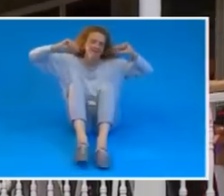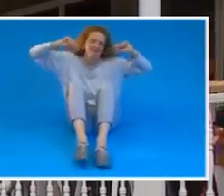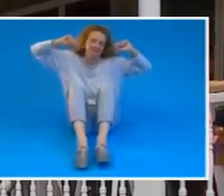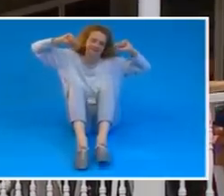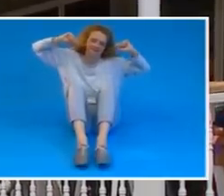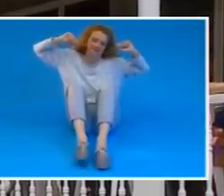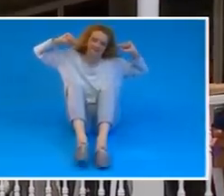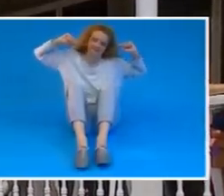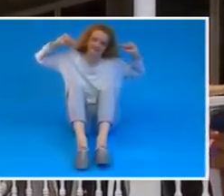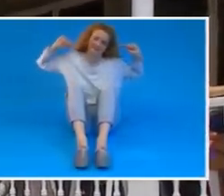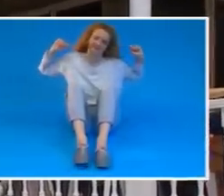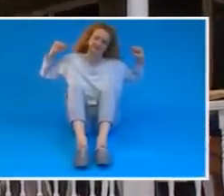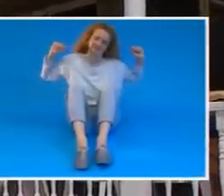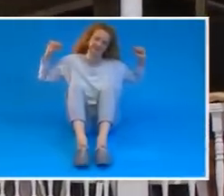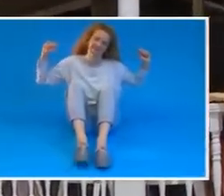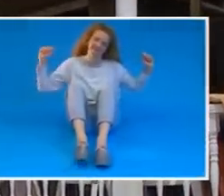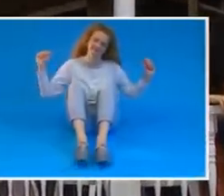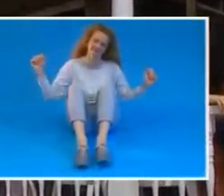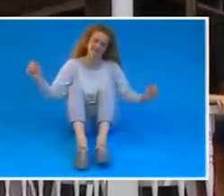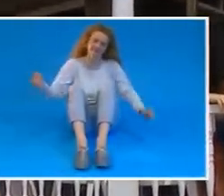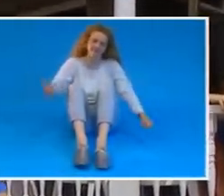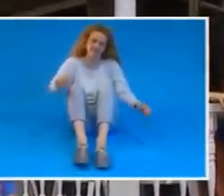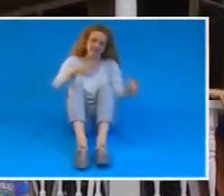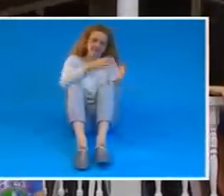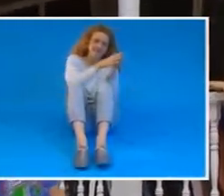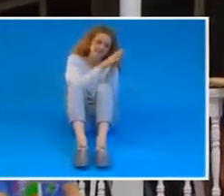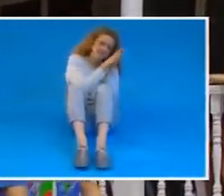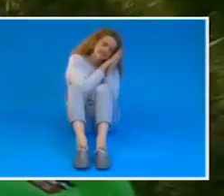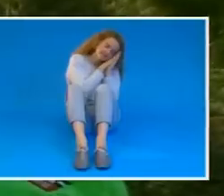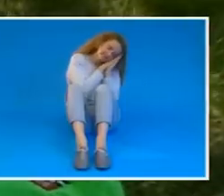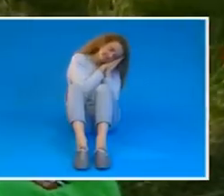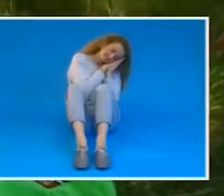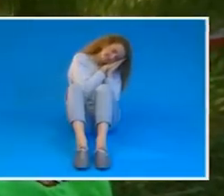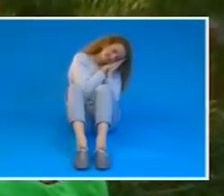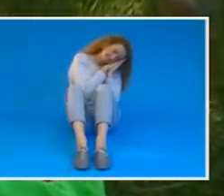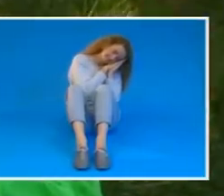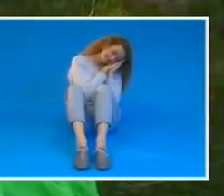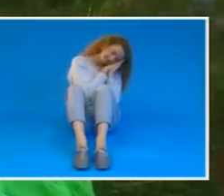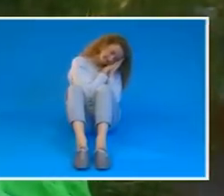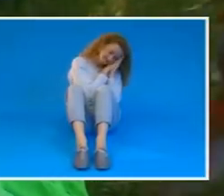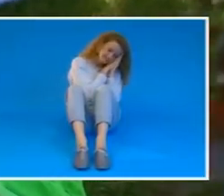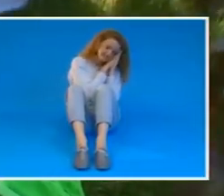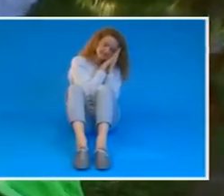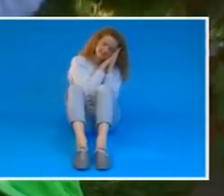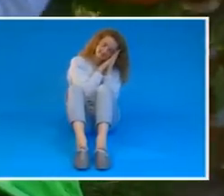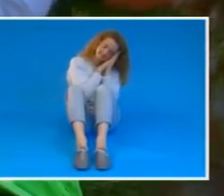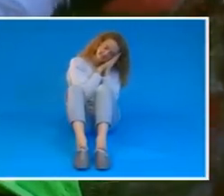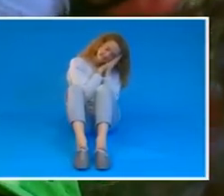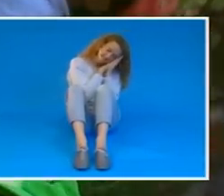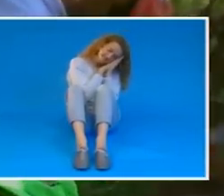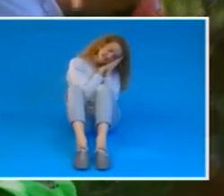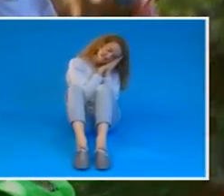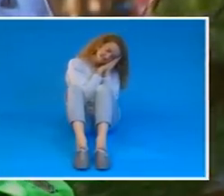now, tired now. Peter's very tired now all day long. Peter's going to sleep now, sleep